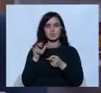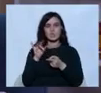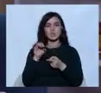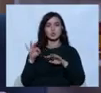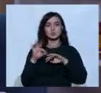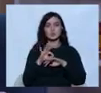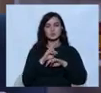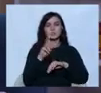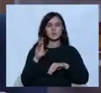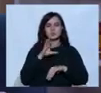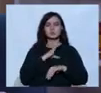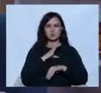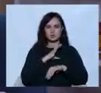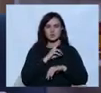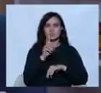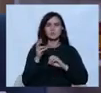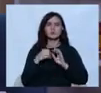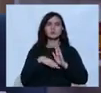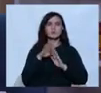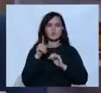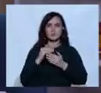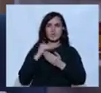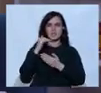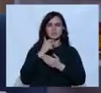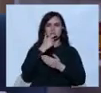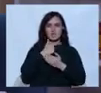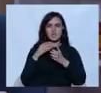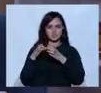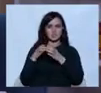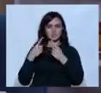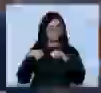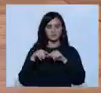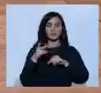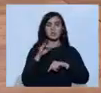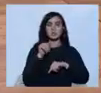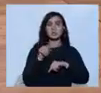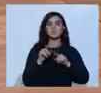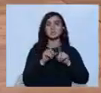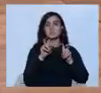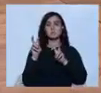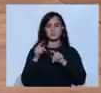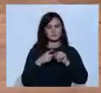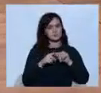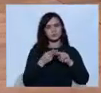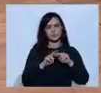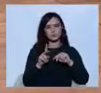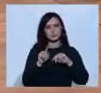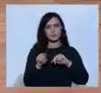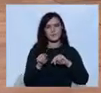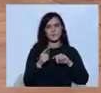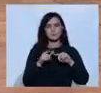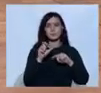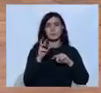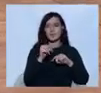forth between the two locations. And now I think that brings us, Daryl, to our main themes, which of course, as